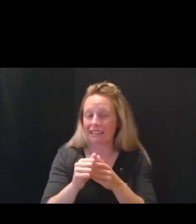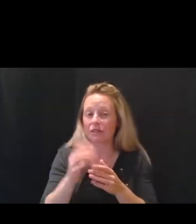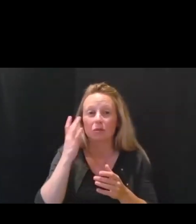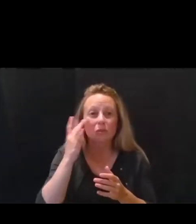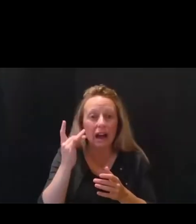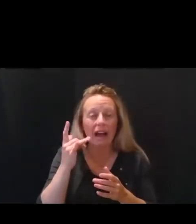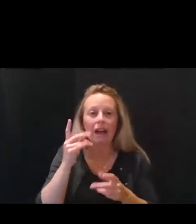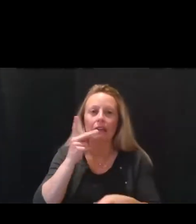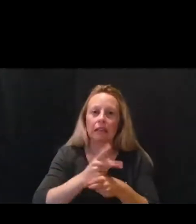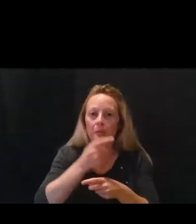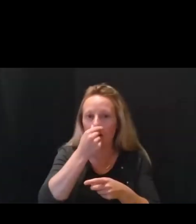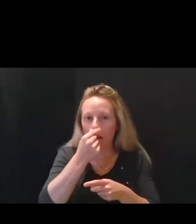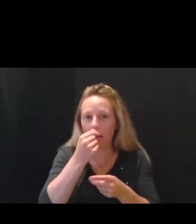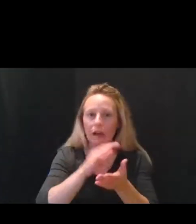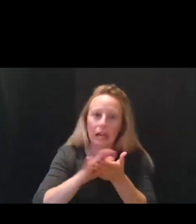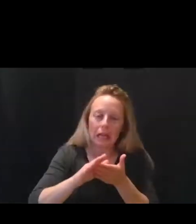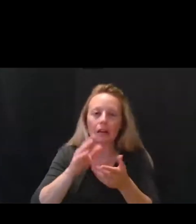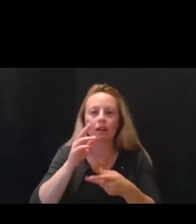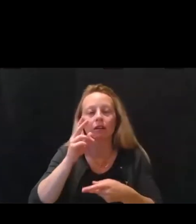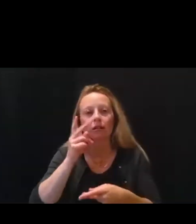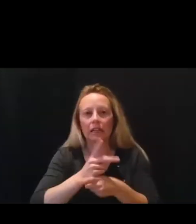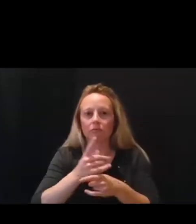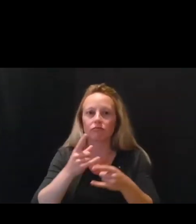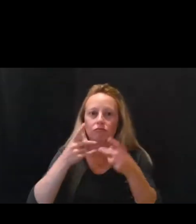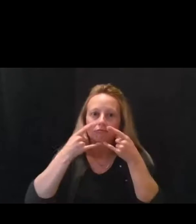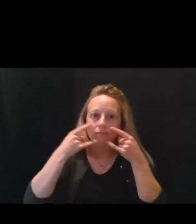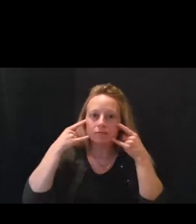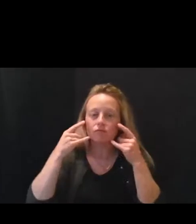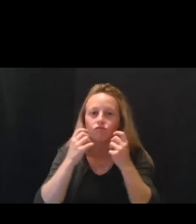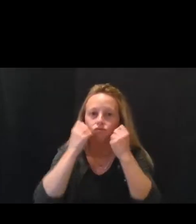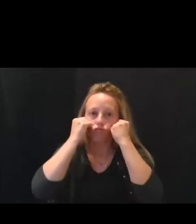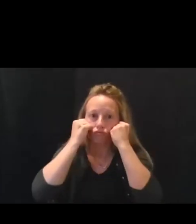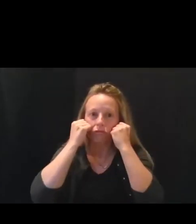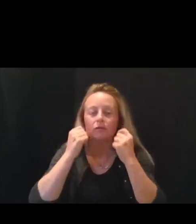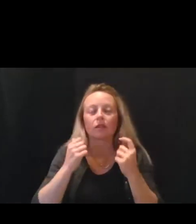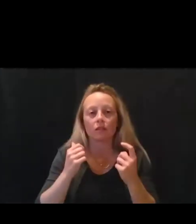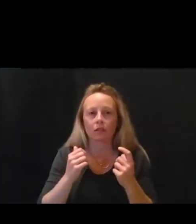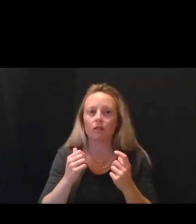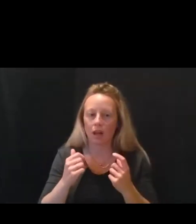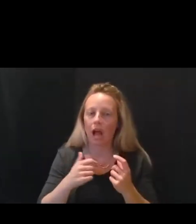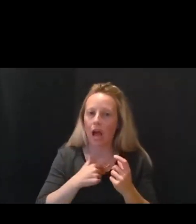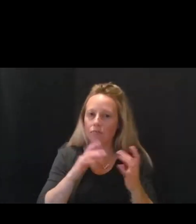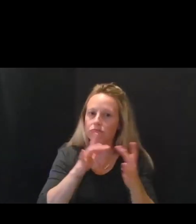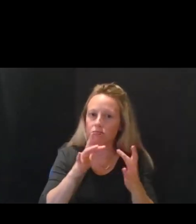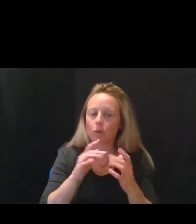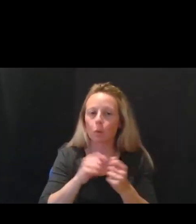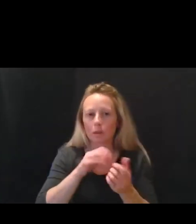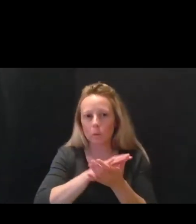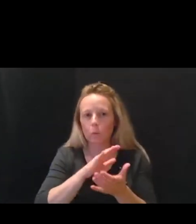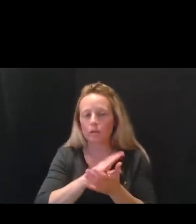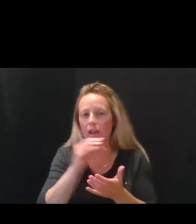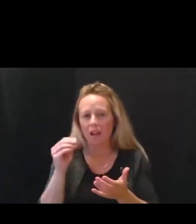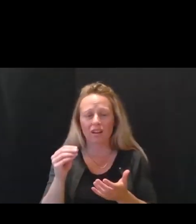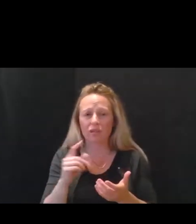And I've been very much in touch with the school systems on their recommendations and what are they wanting the parents and the patients to do.